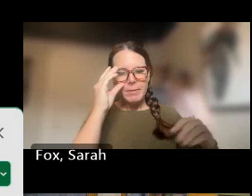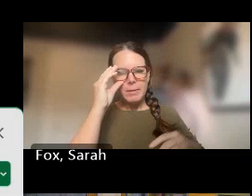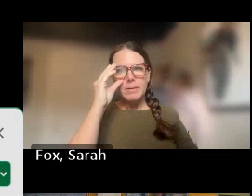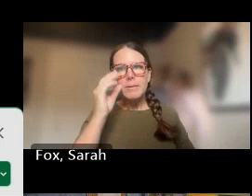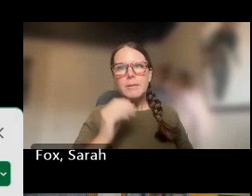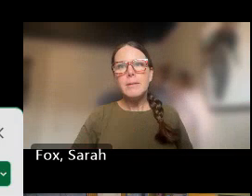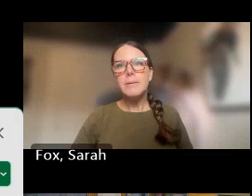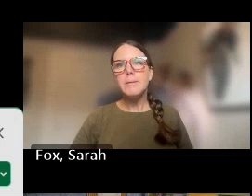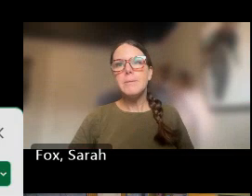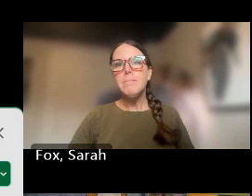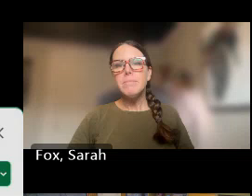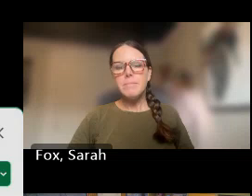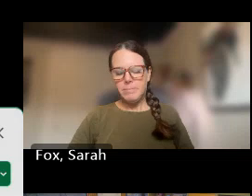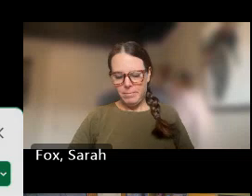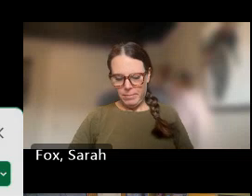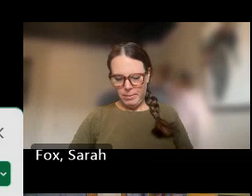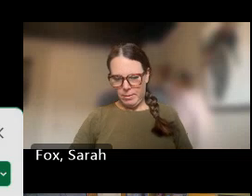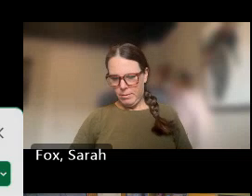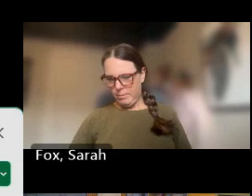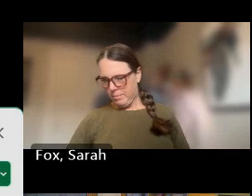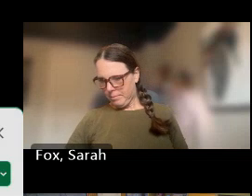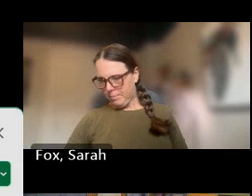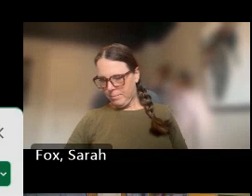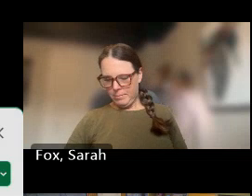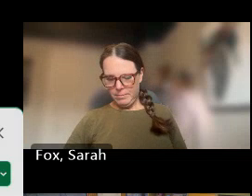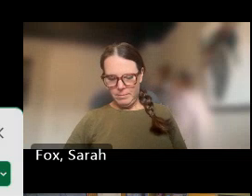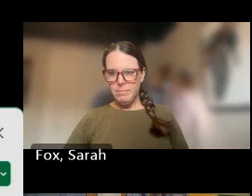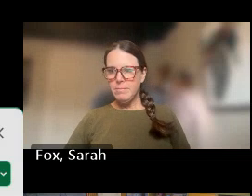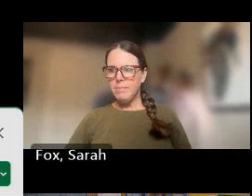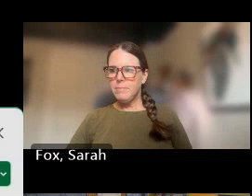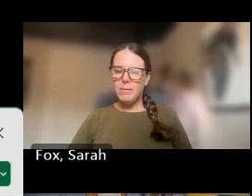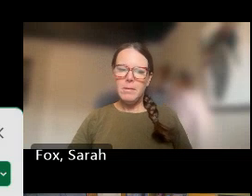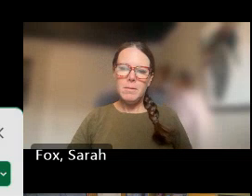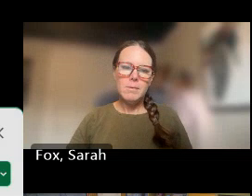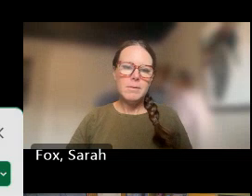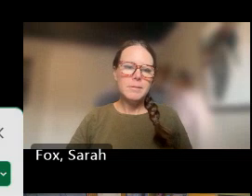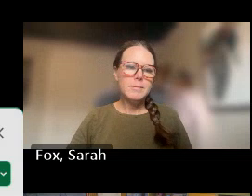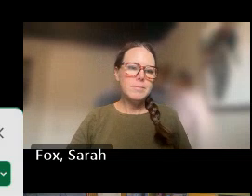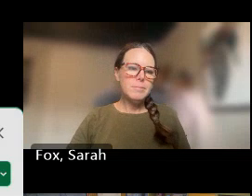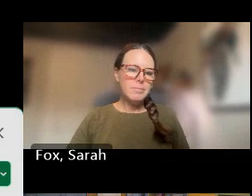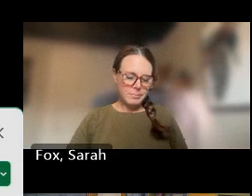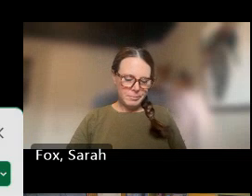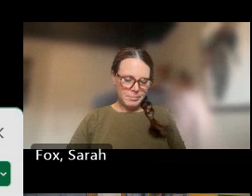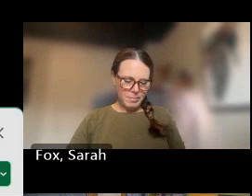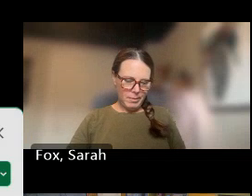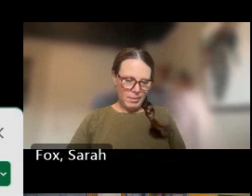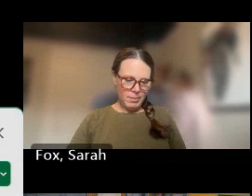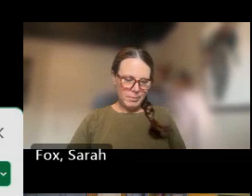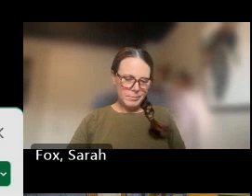members recuse themselves from, in this case, the second round. When there's